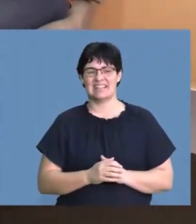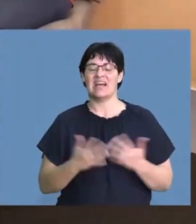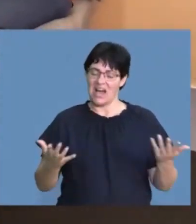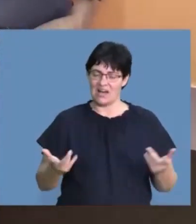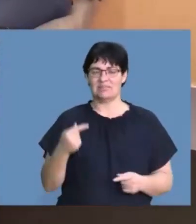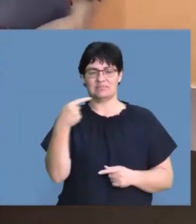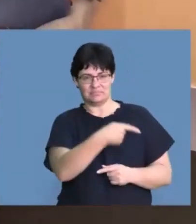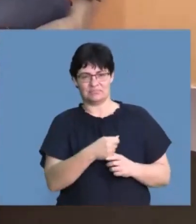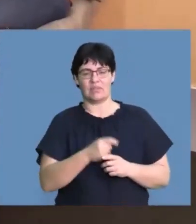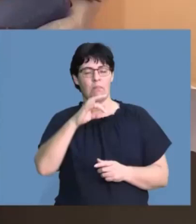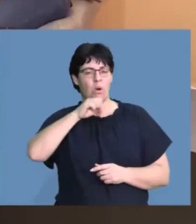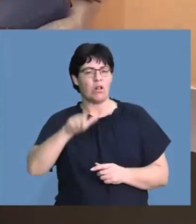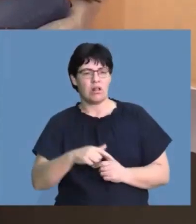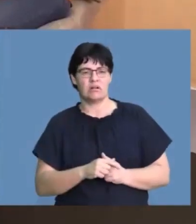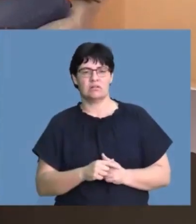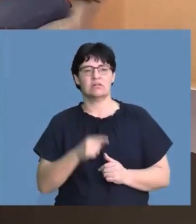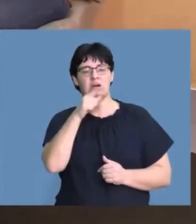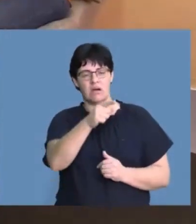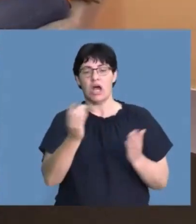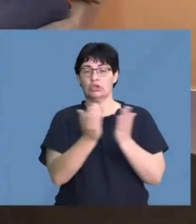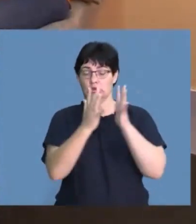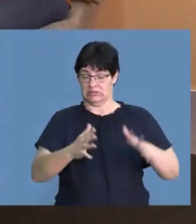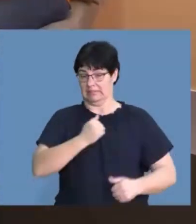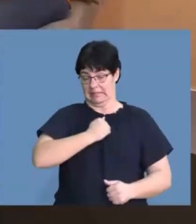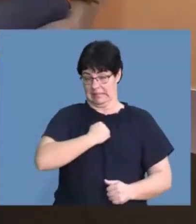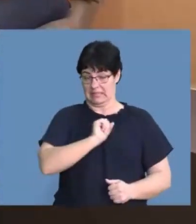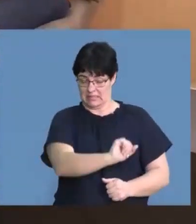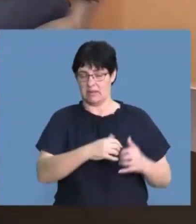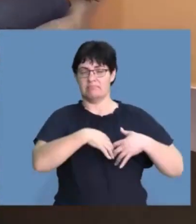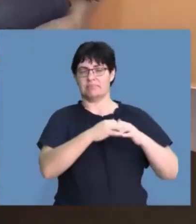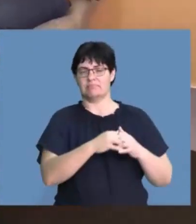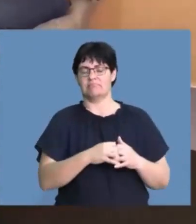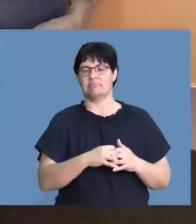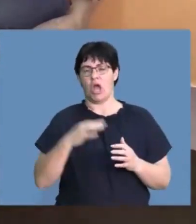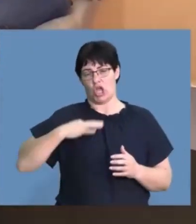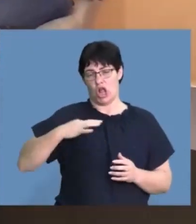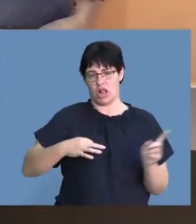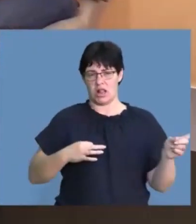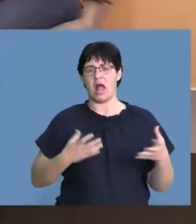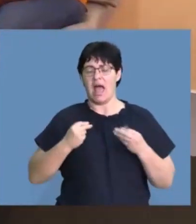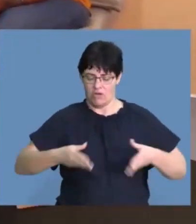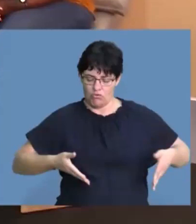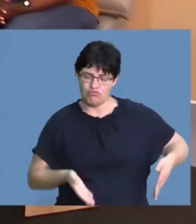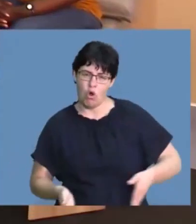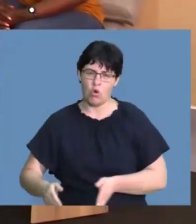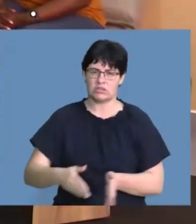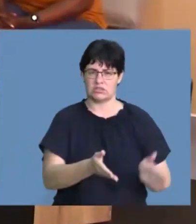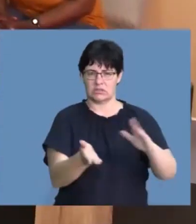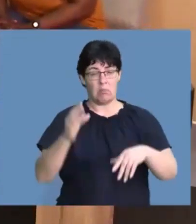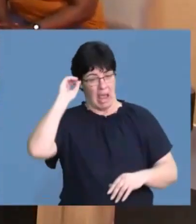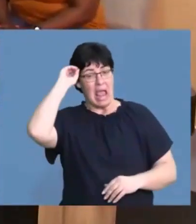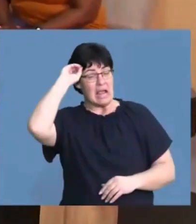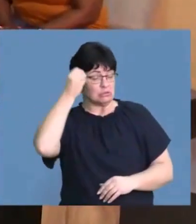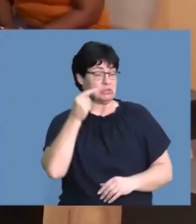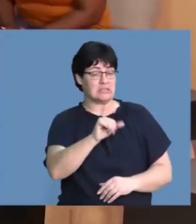Paul, let's see. I think this is a student of yours. This is a student of mine. She made a road which was very,